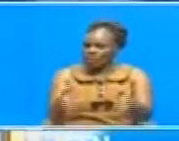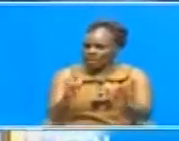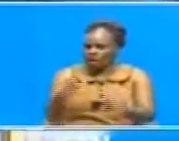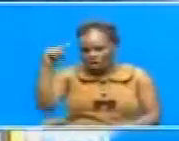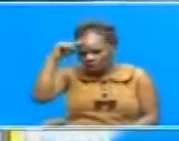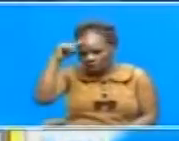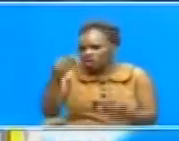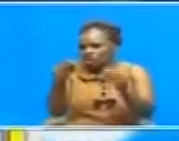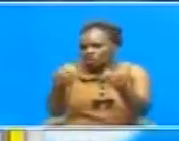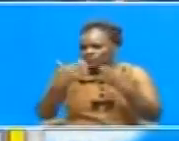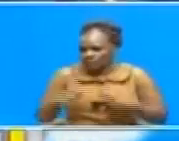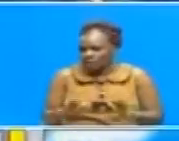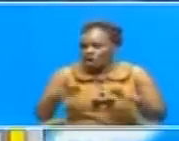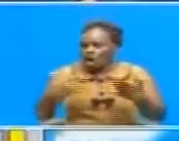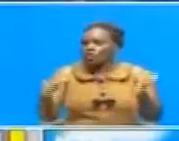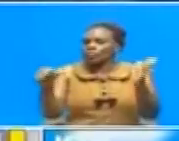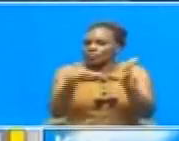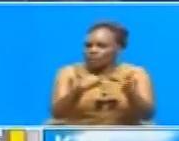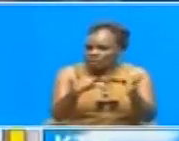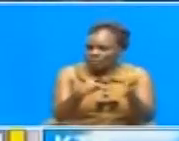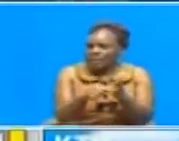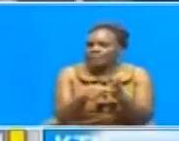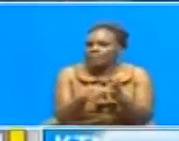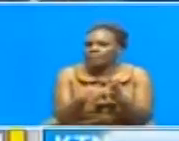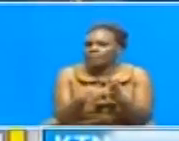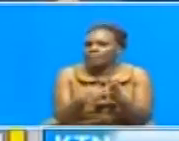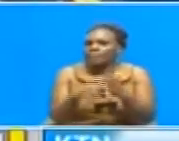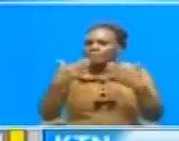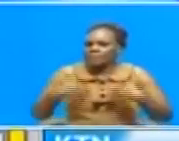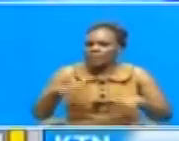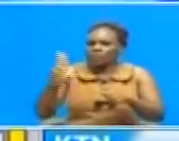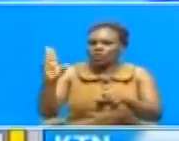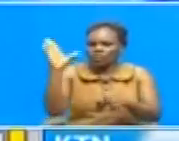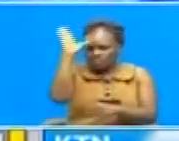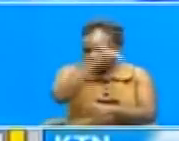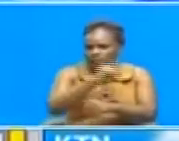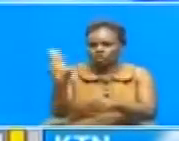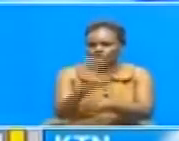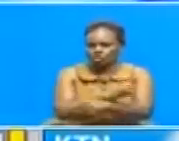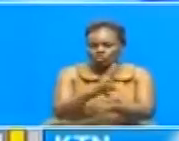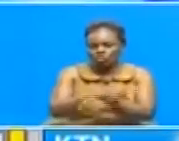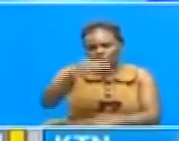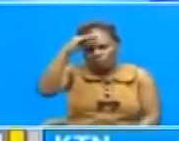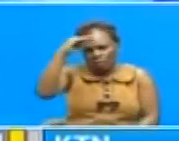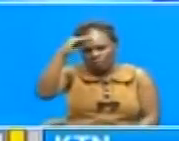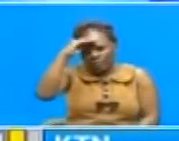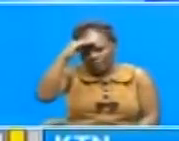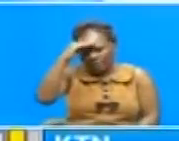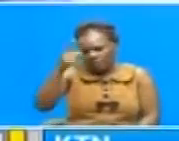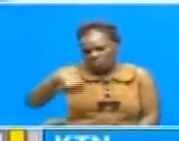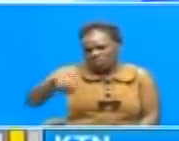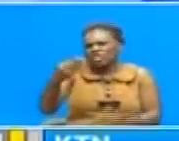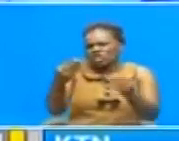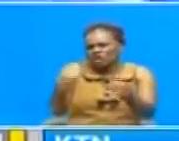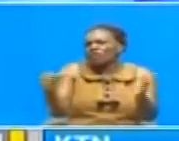the problem the brewers, or is the problem that people are using alcohol in a way that they shouldn't? Are we